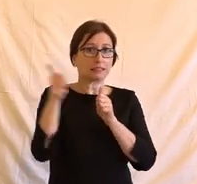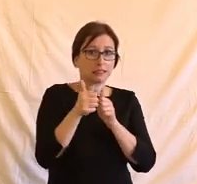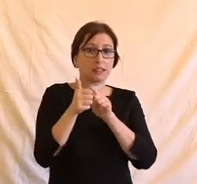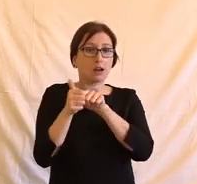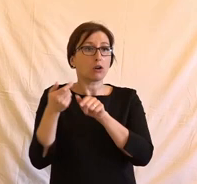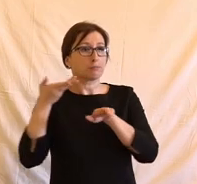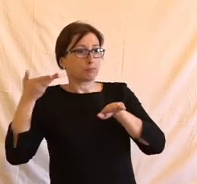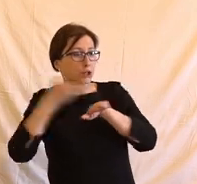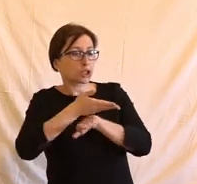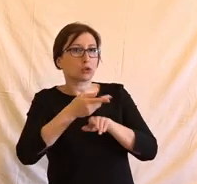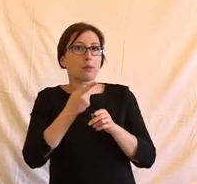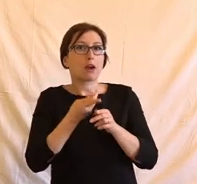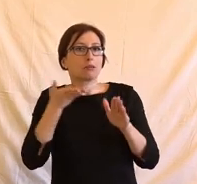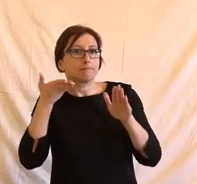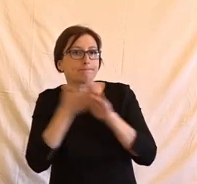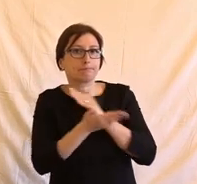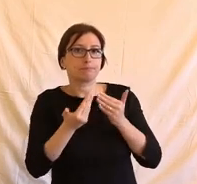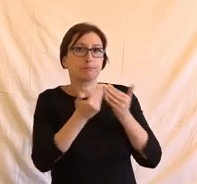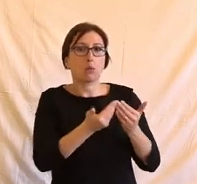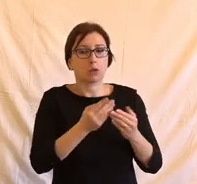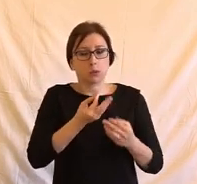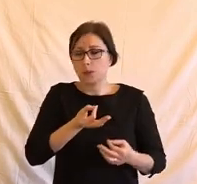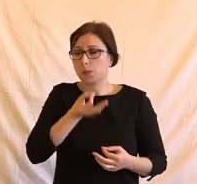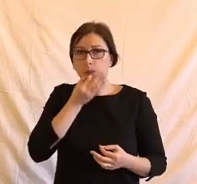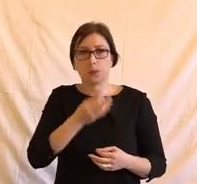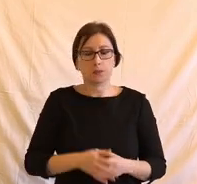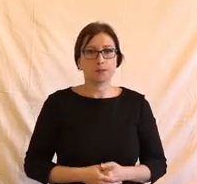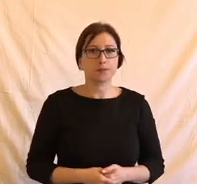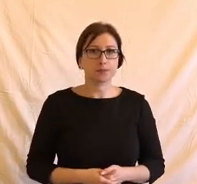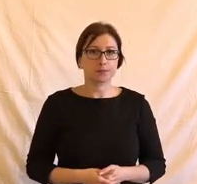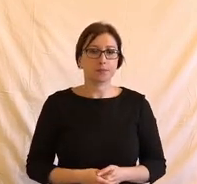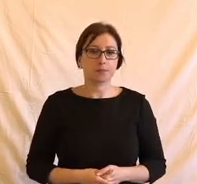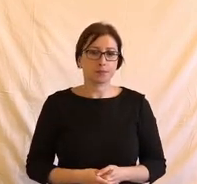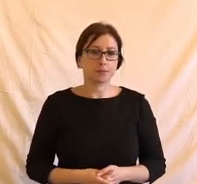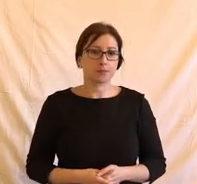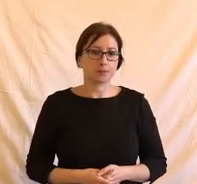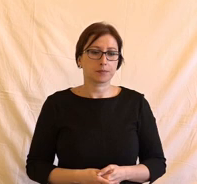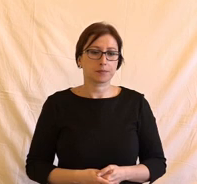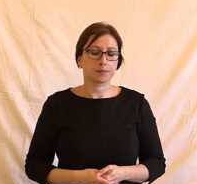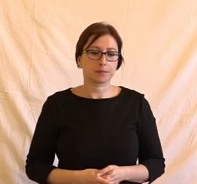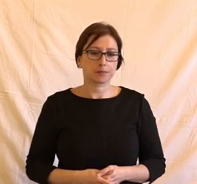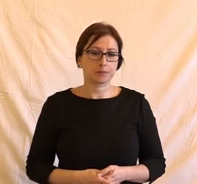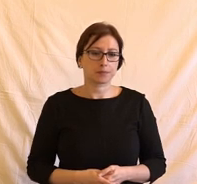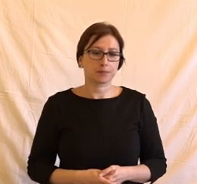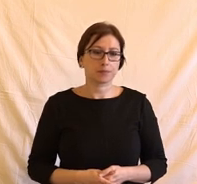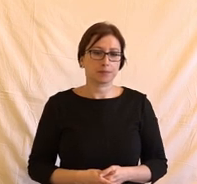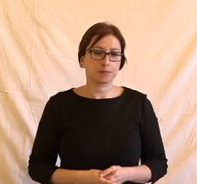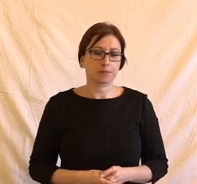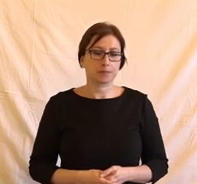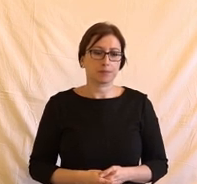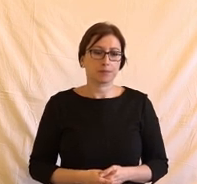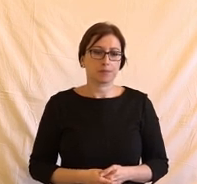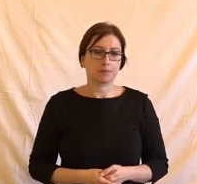nemají přístup, nemohou pomoci svým klientům. So I need to wrap this up now. I'm going to be a little bit quick, but